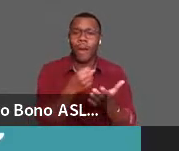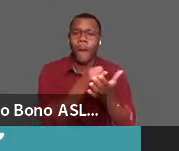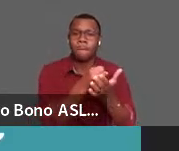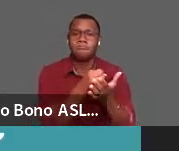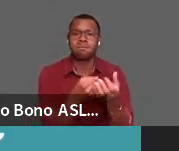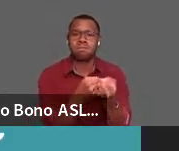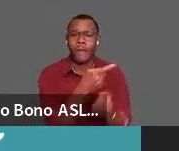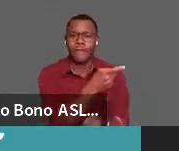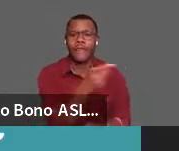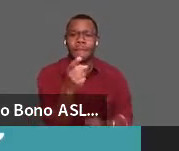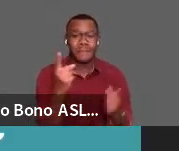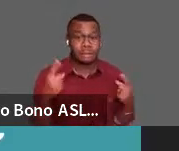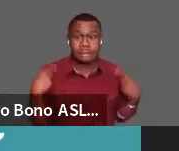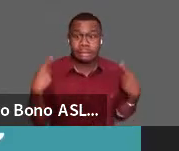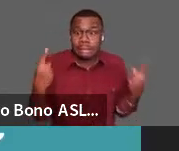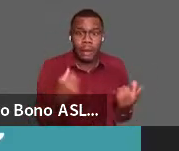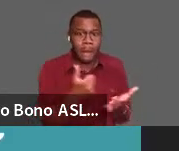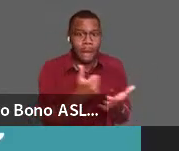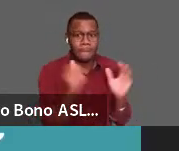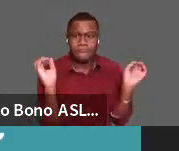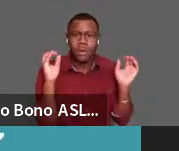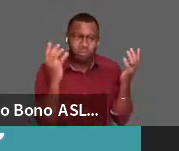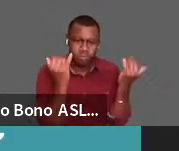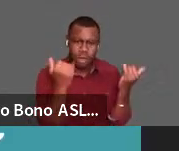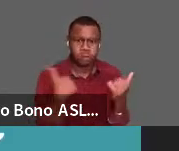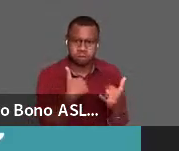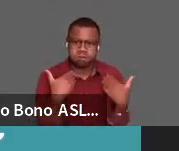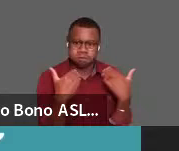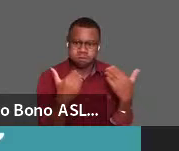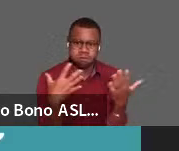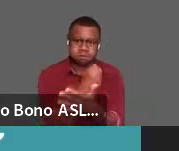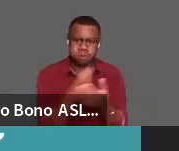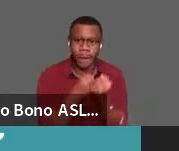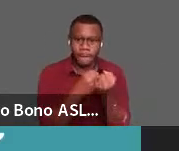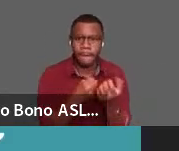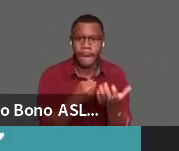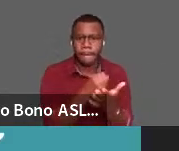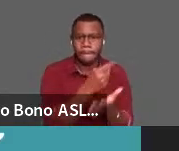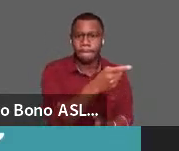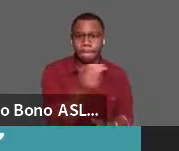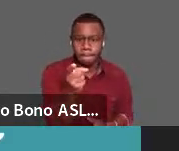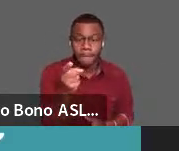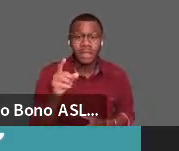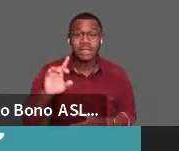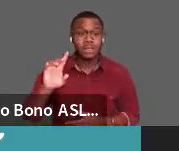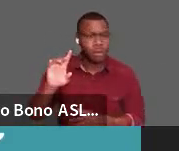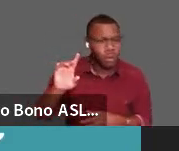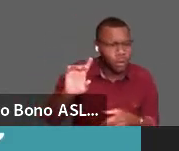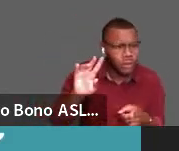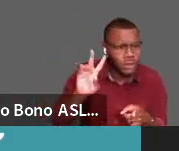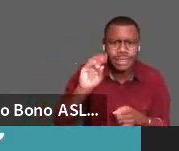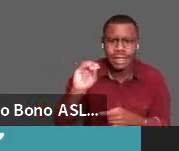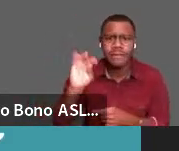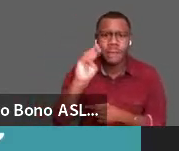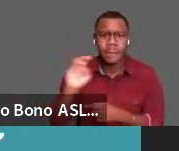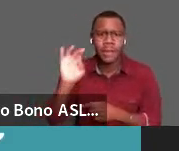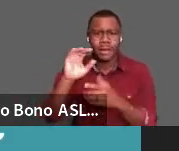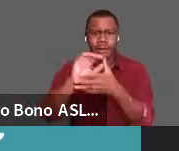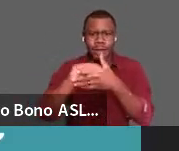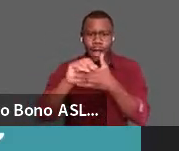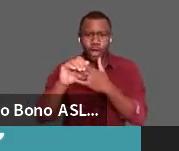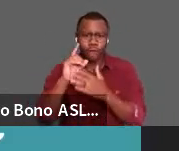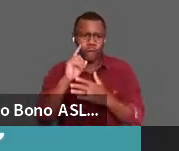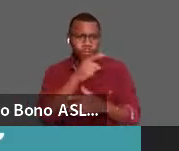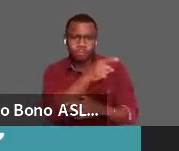as Supervisor Mitchell likes to say. So $70 million there, prioritizing hardly reached communities. And then